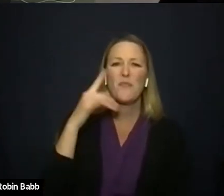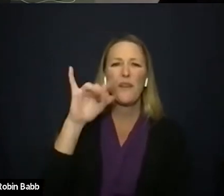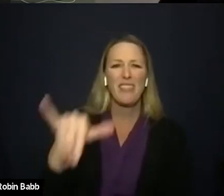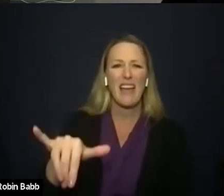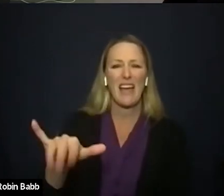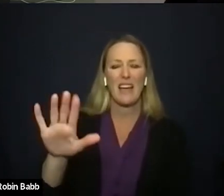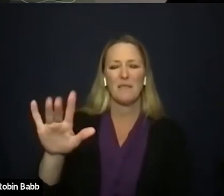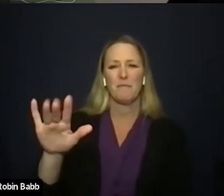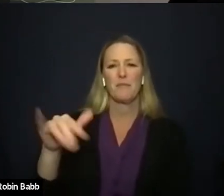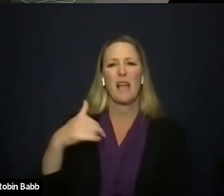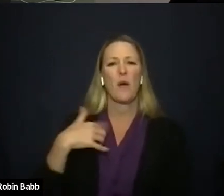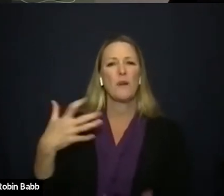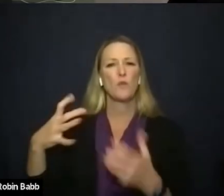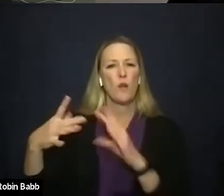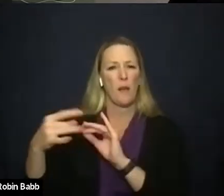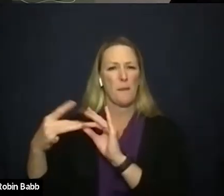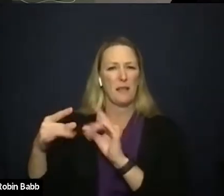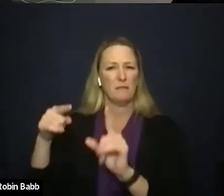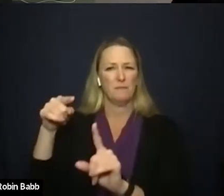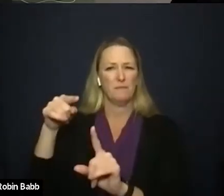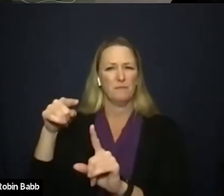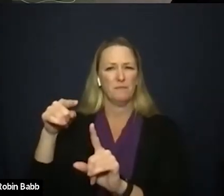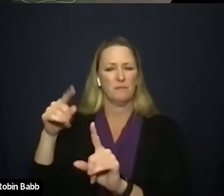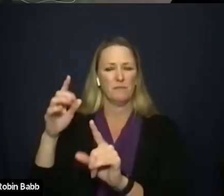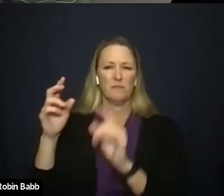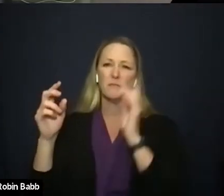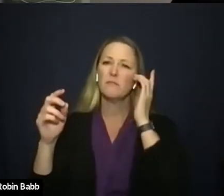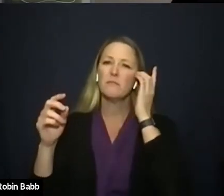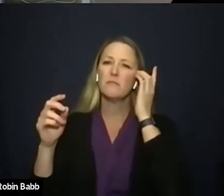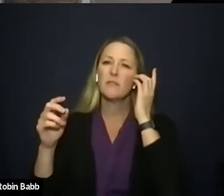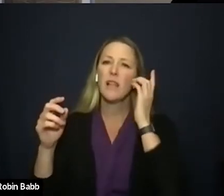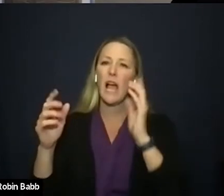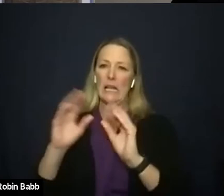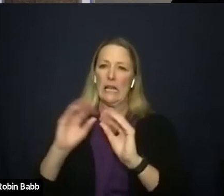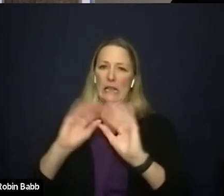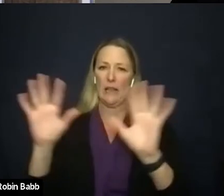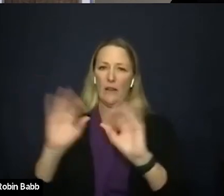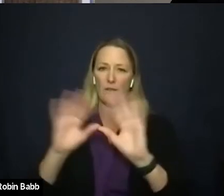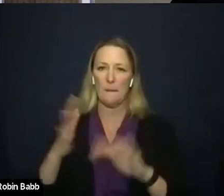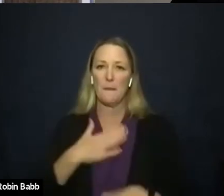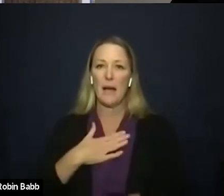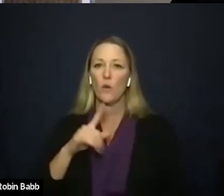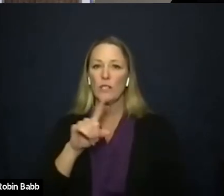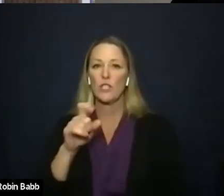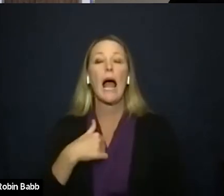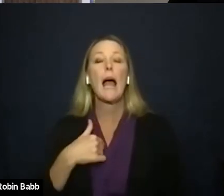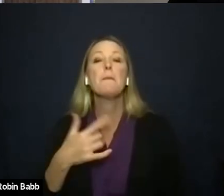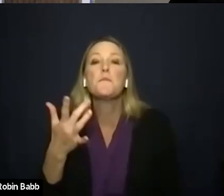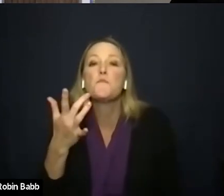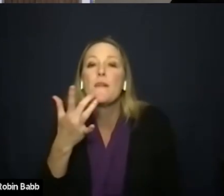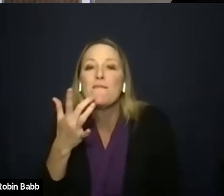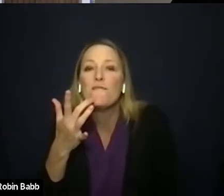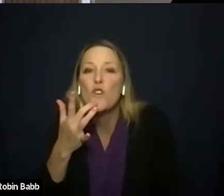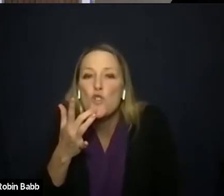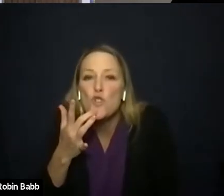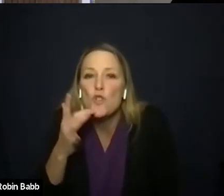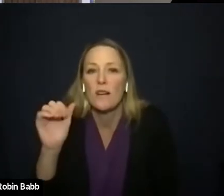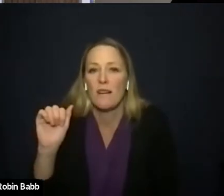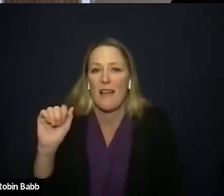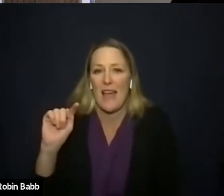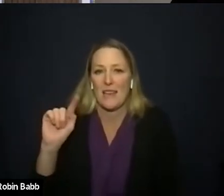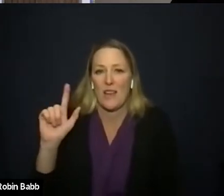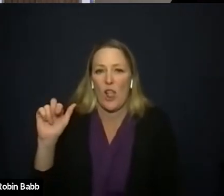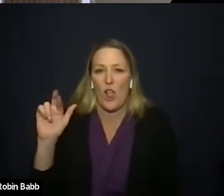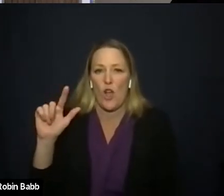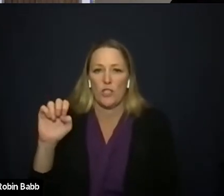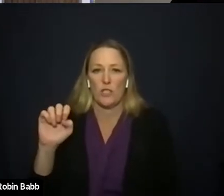um for clarifying that but i just want to make clear my comments while i prefer at large but i certainly don't want to put us at risk of